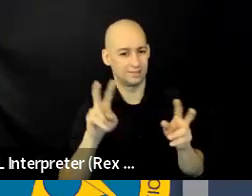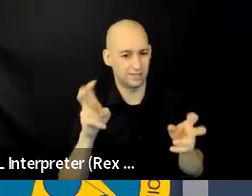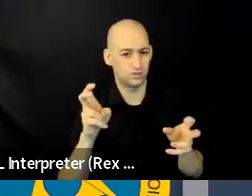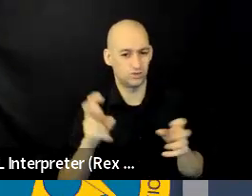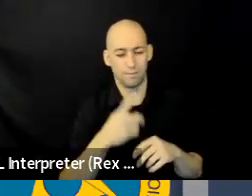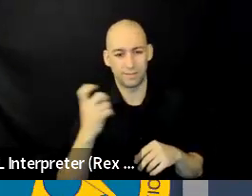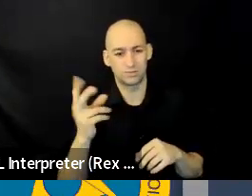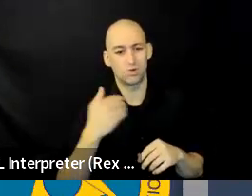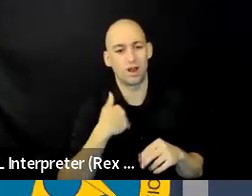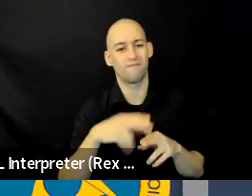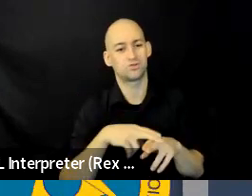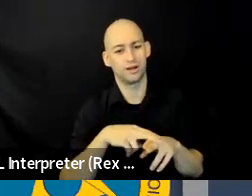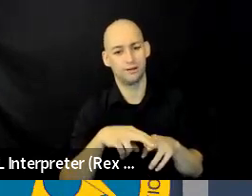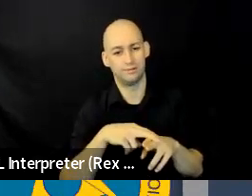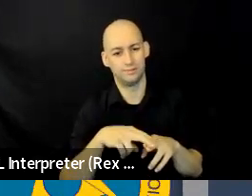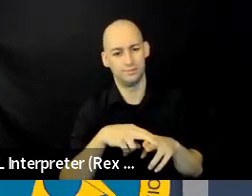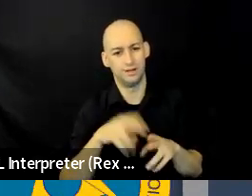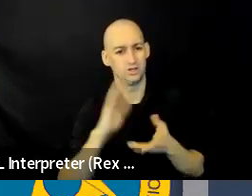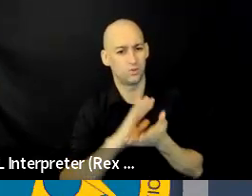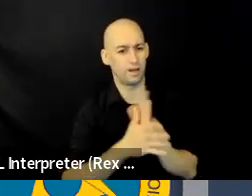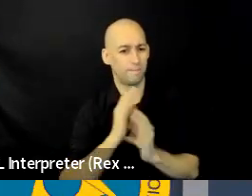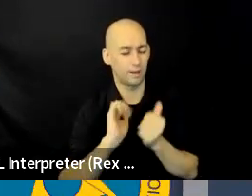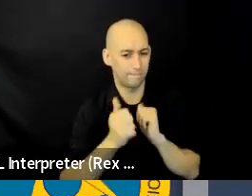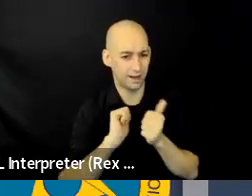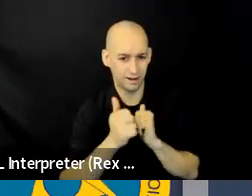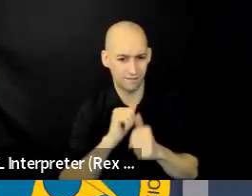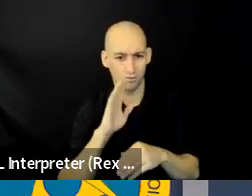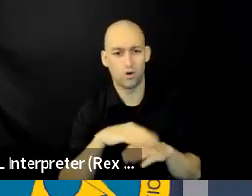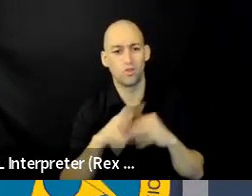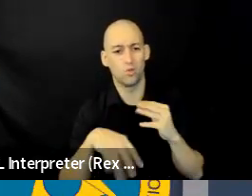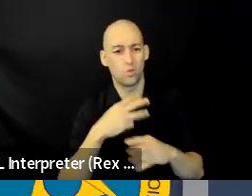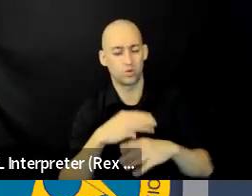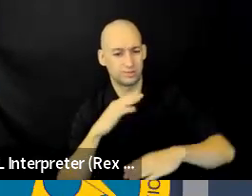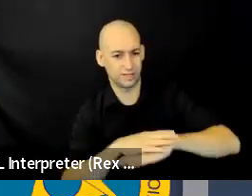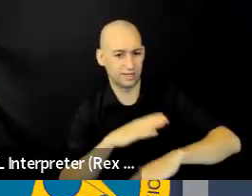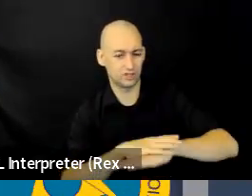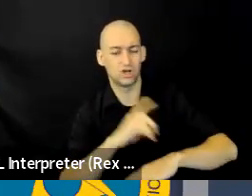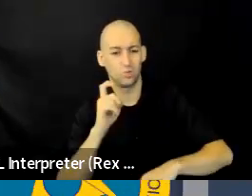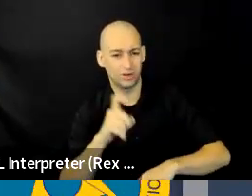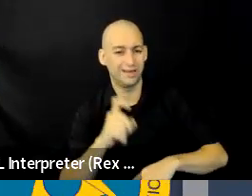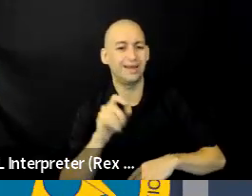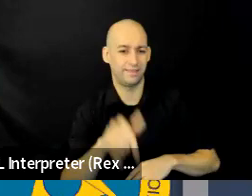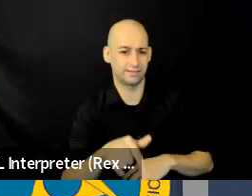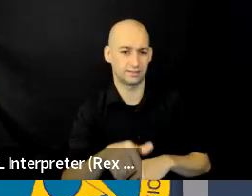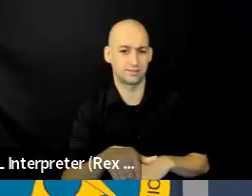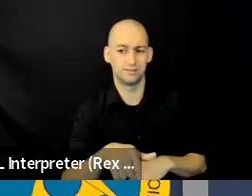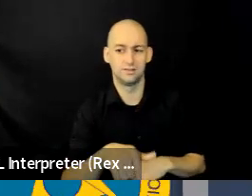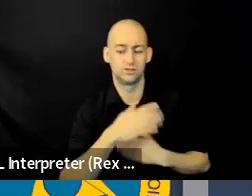don't have a railroad. So to be competitive on the worldwide stage, we're going to need this. And so I appreciate your time on